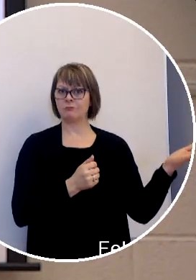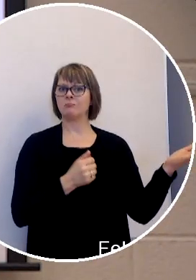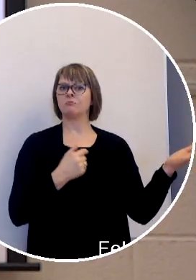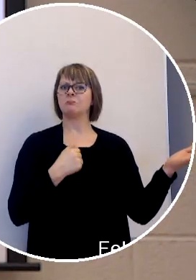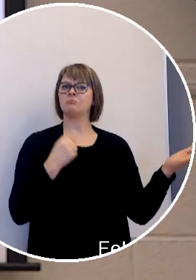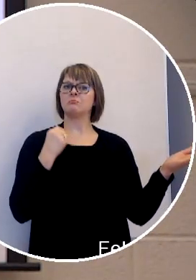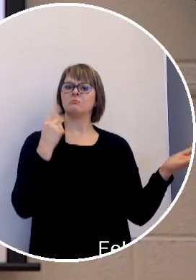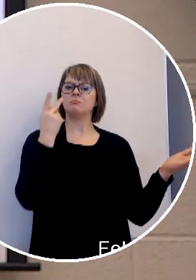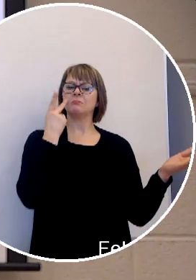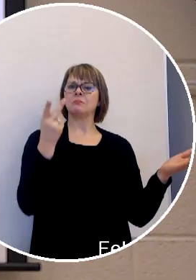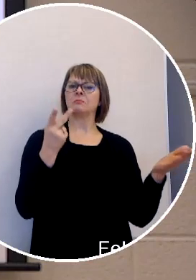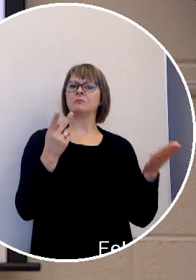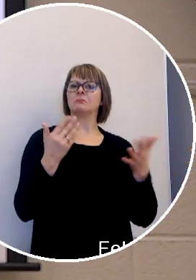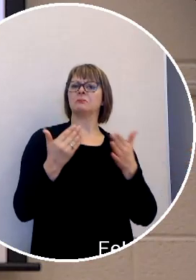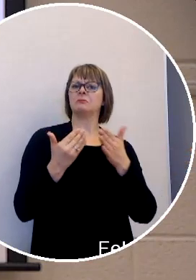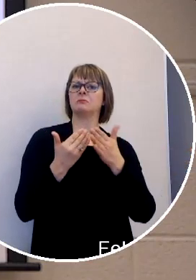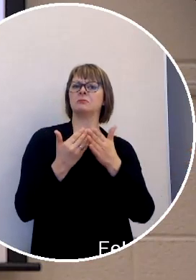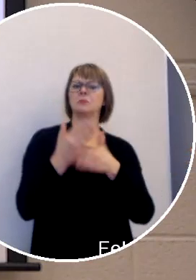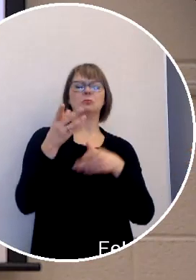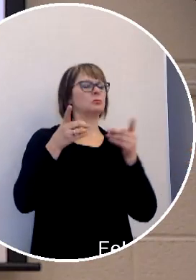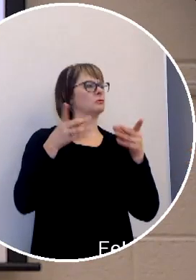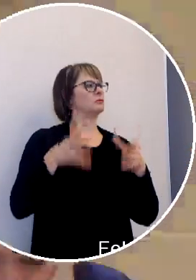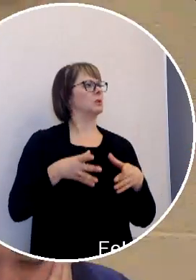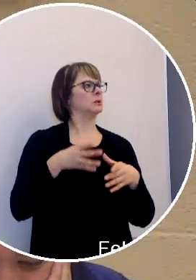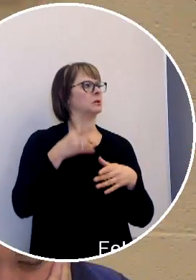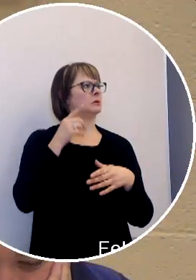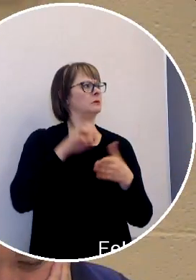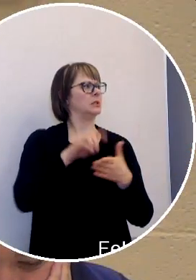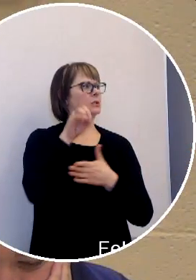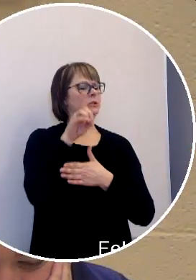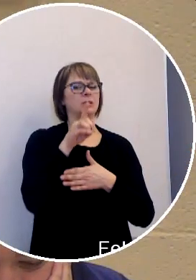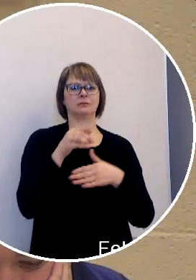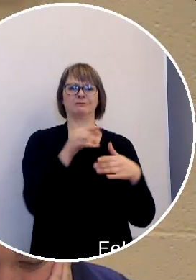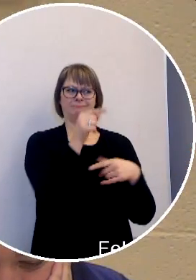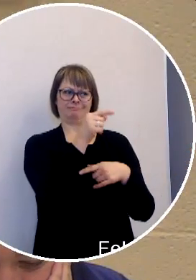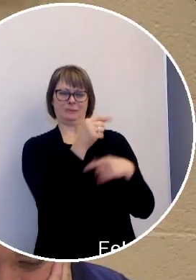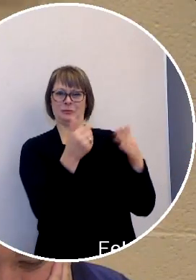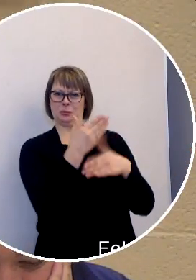Looking at the new director of Indigenous Education, mentioned